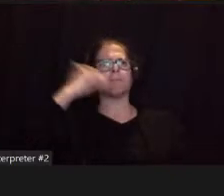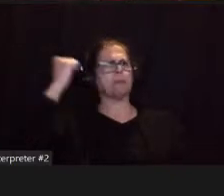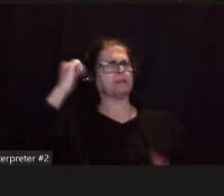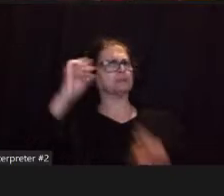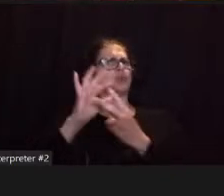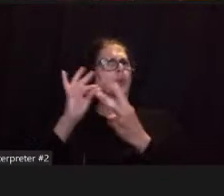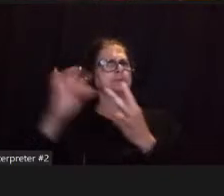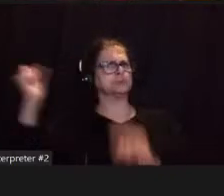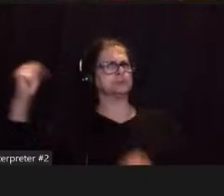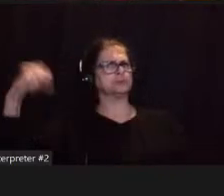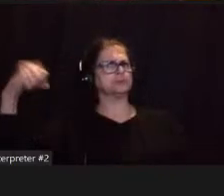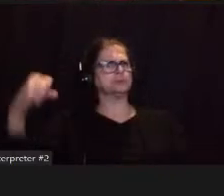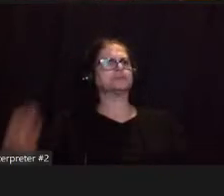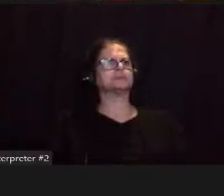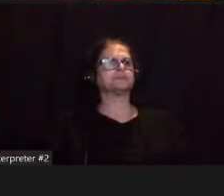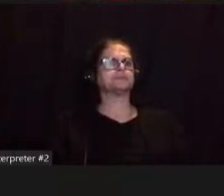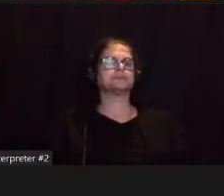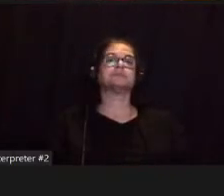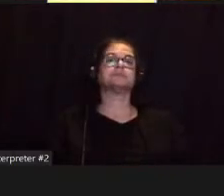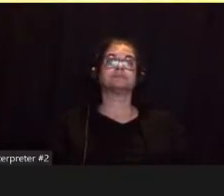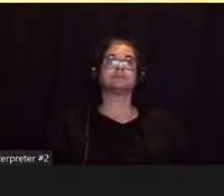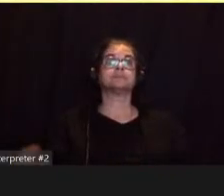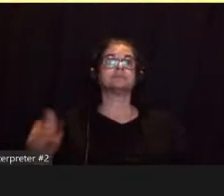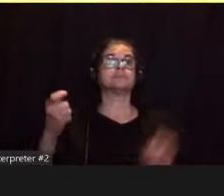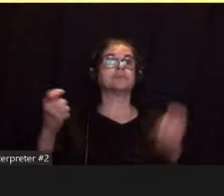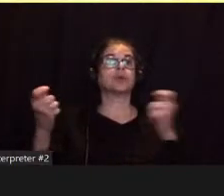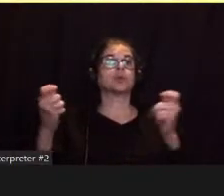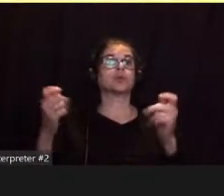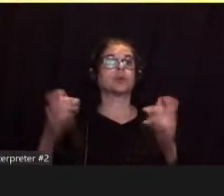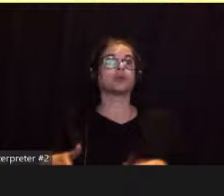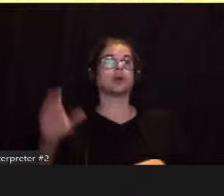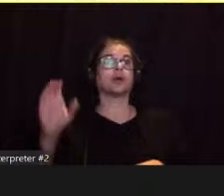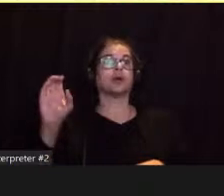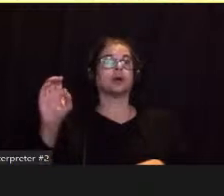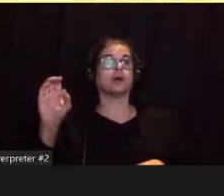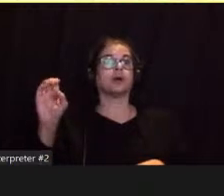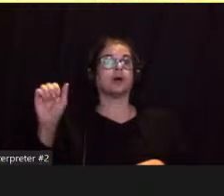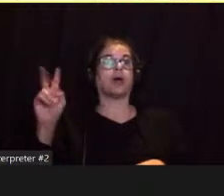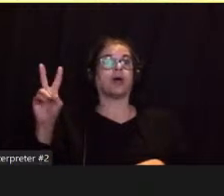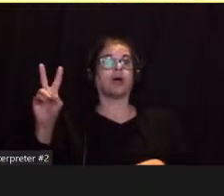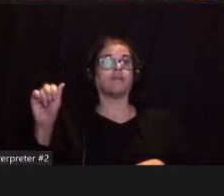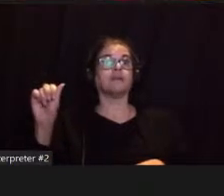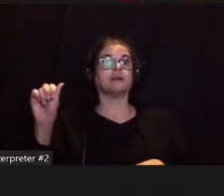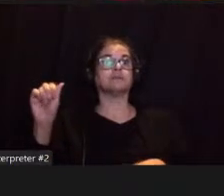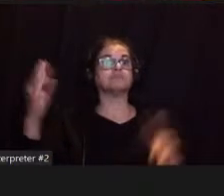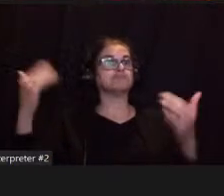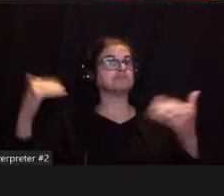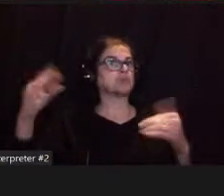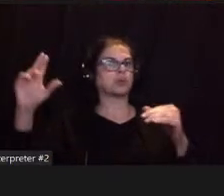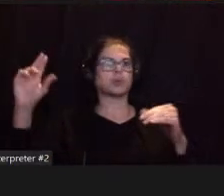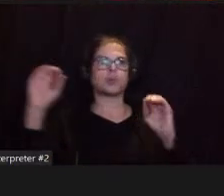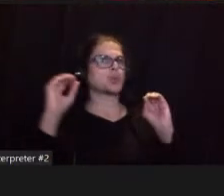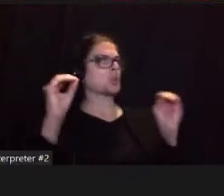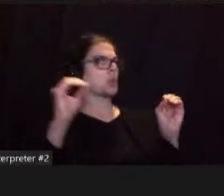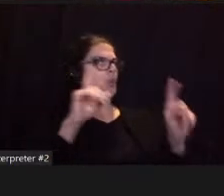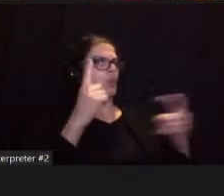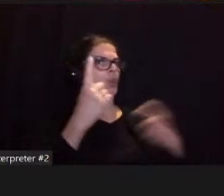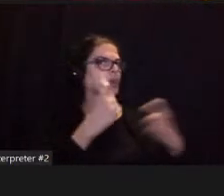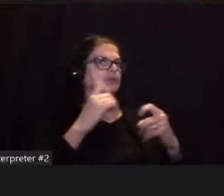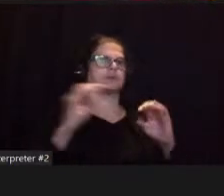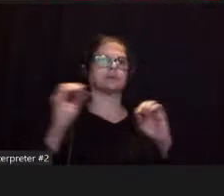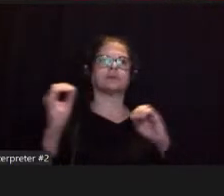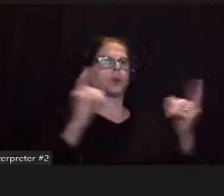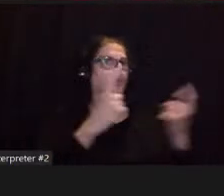you. Director Alvarez-Rosales? No questions. Judge Chevrolet? No questions. Reverend Miller.